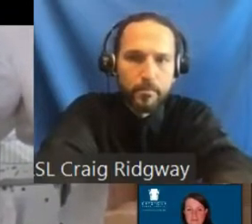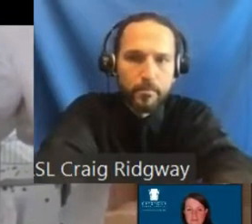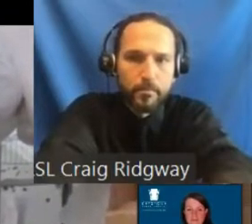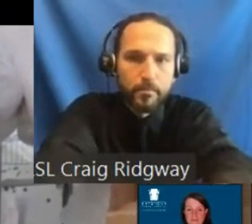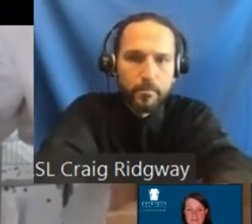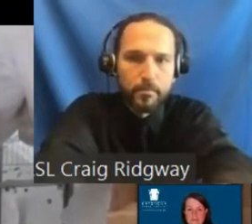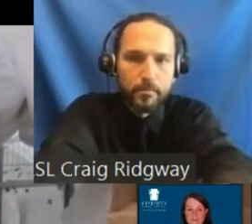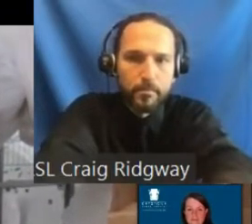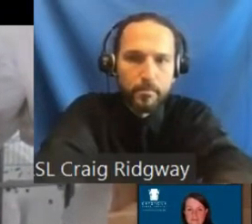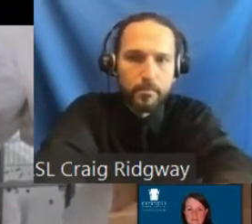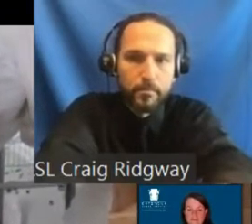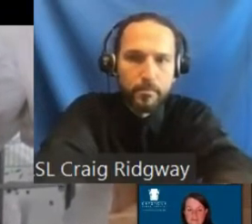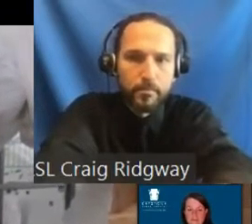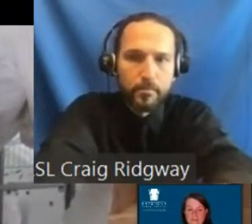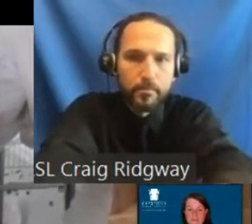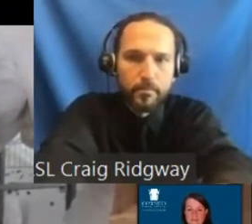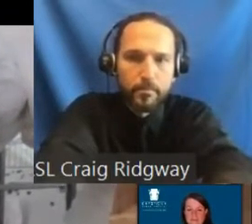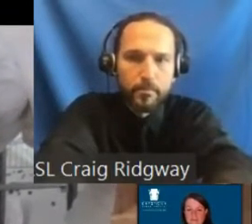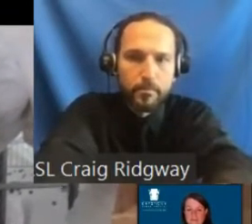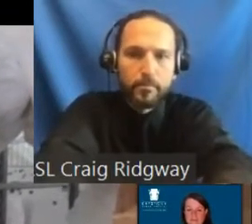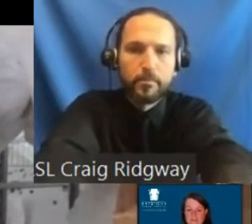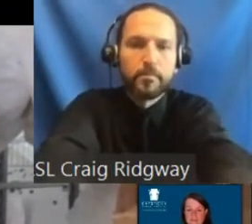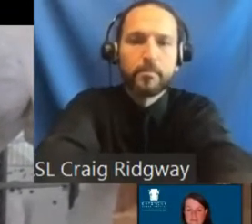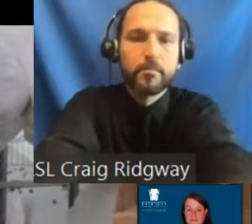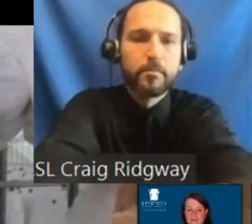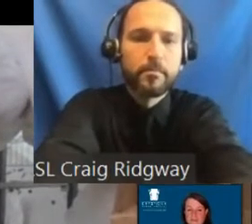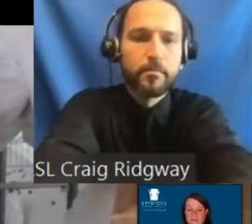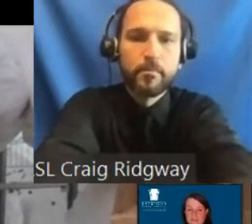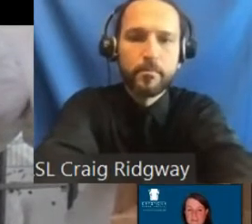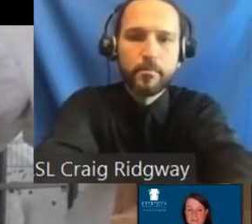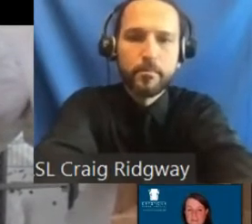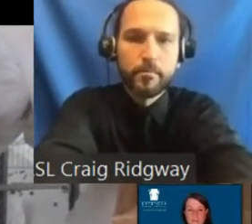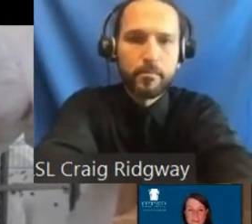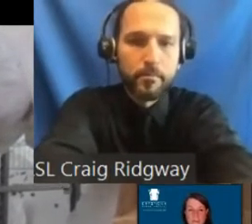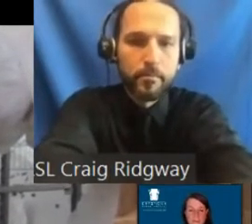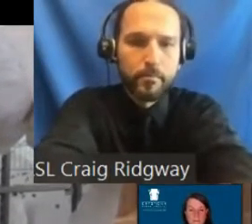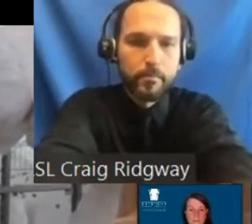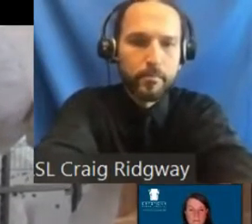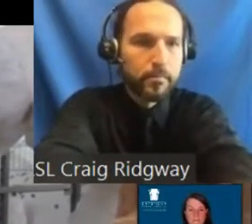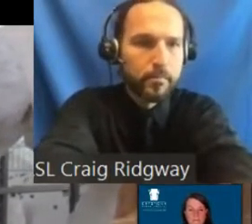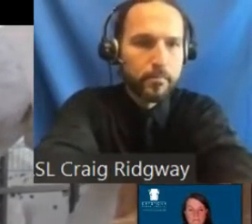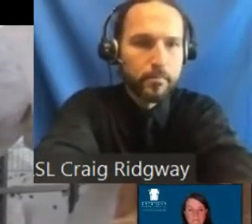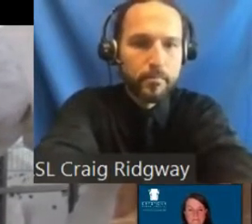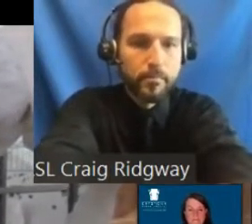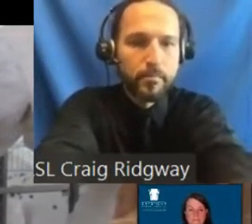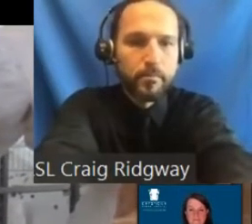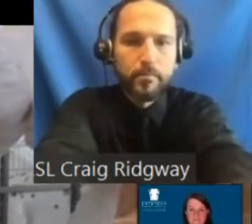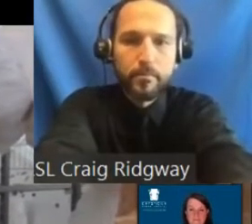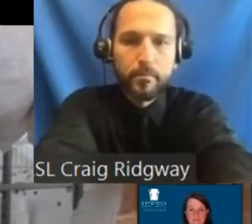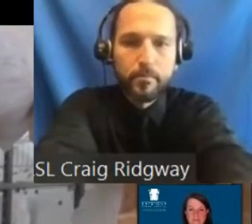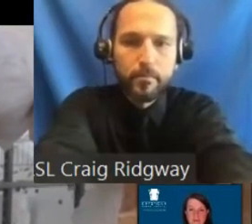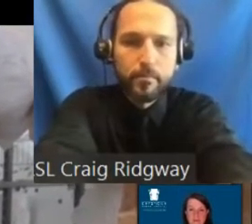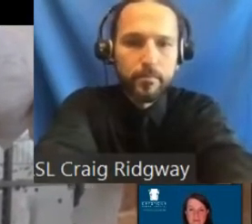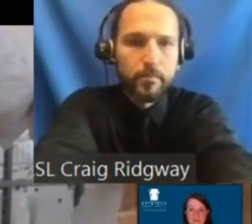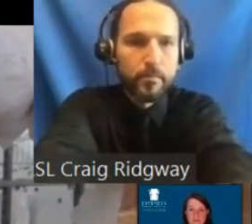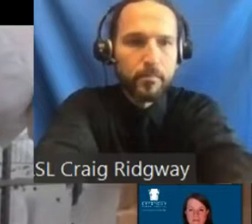Horticulture. We're excited that we get to collaborate with Keystone Autism Services to customize jobs for some of their people. We have Mike